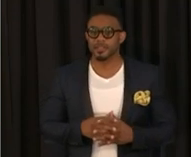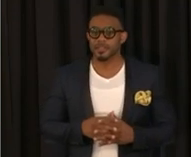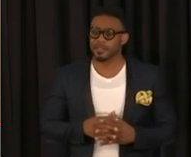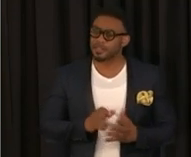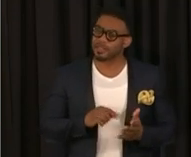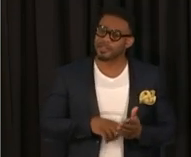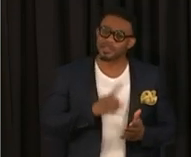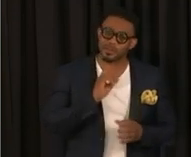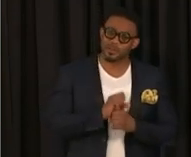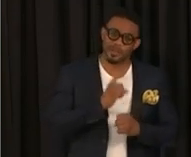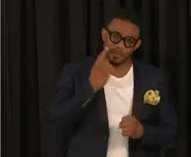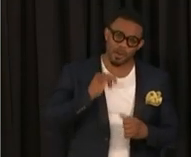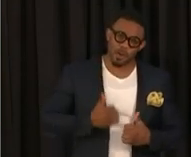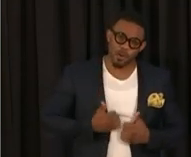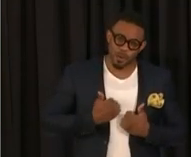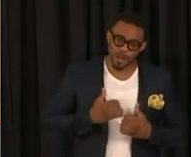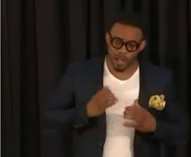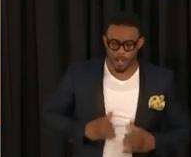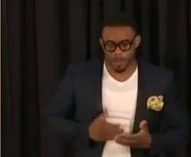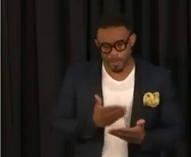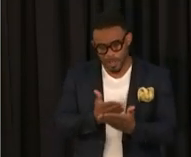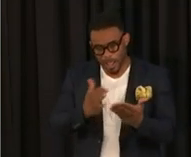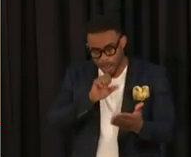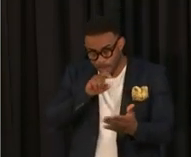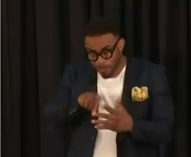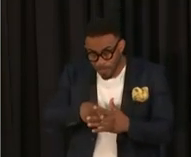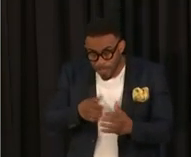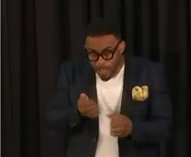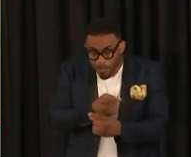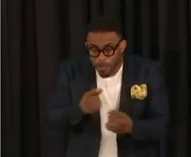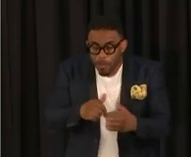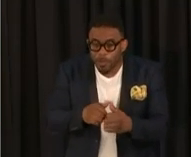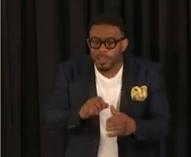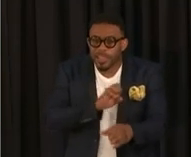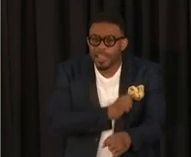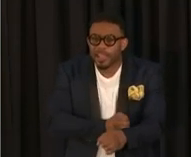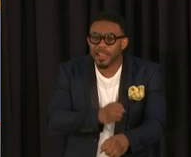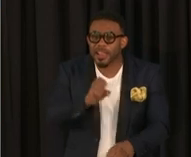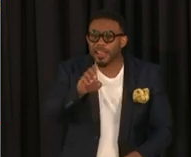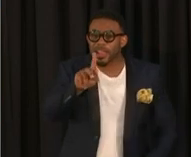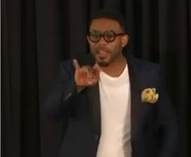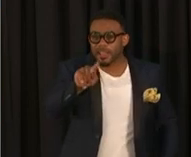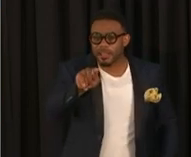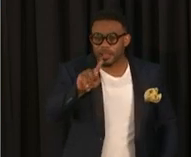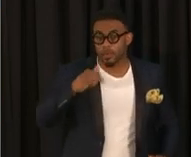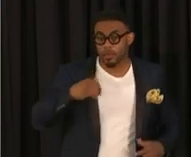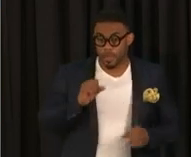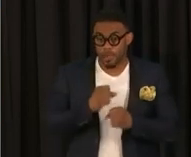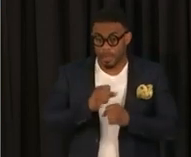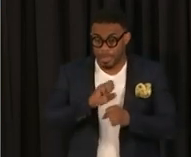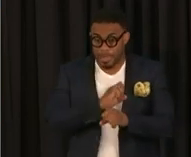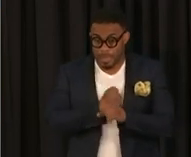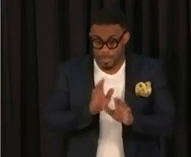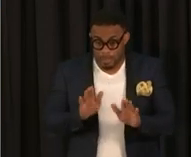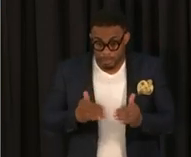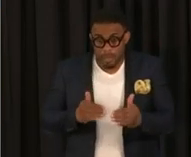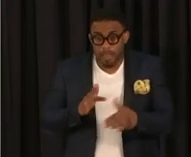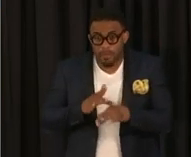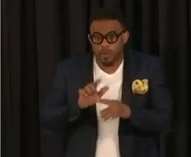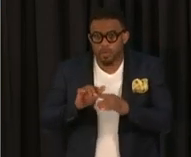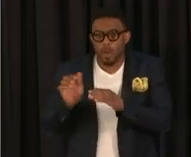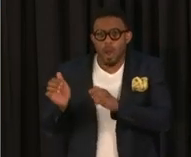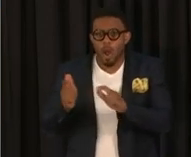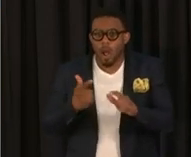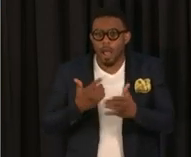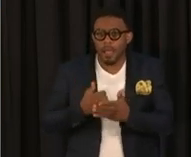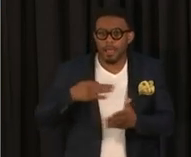Falcecchio. This is really for our residential customers. I would love to start everybody with an energy kit. We make these energy kits available